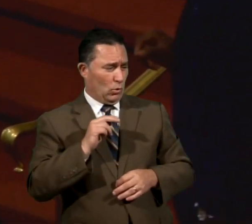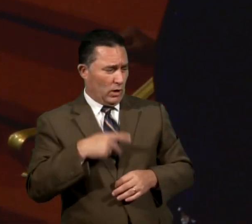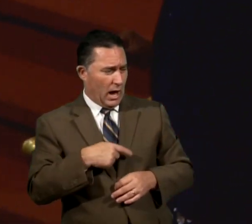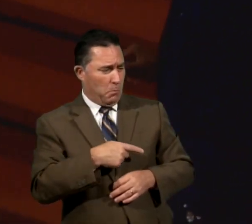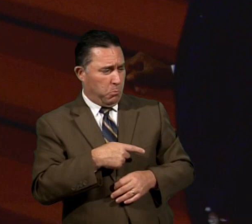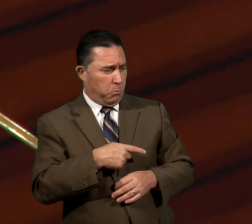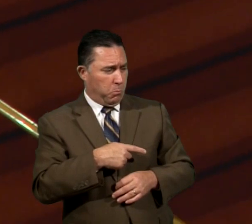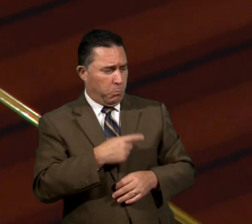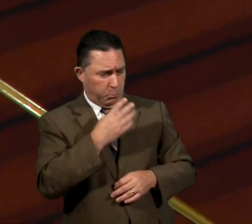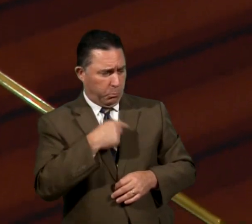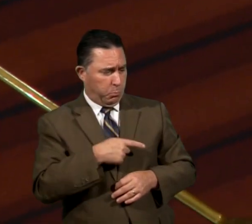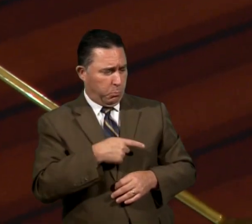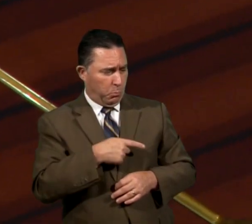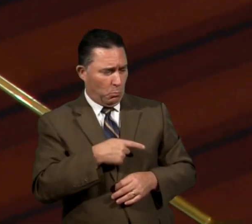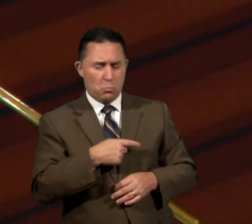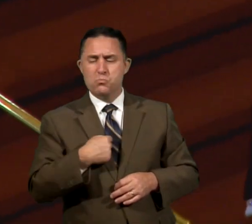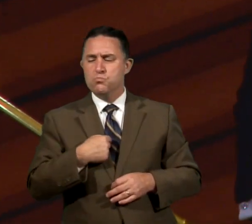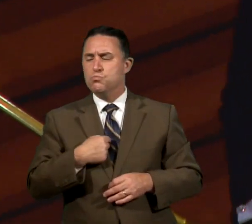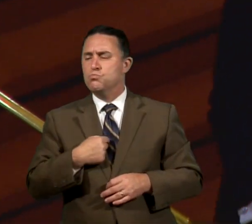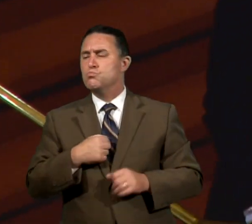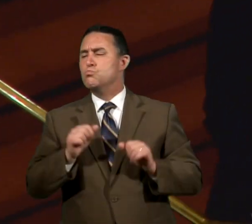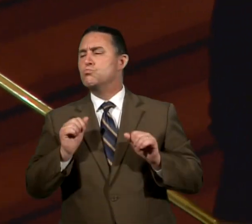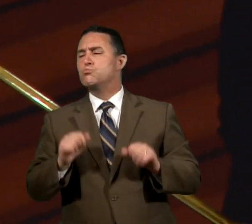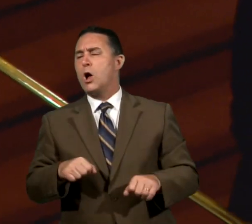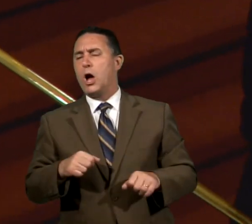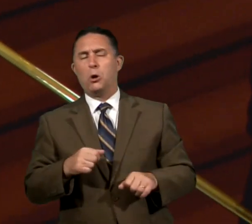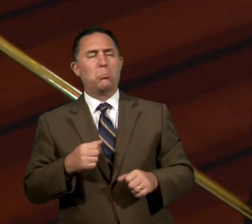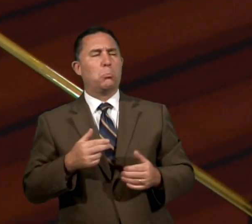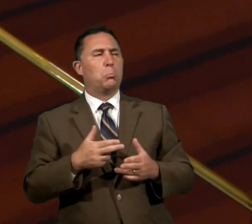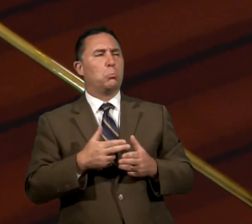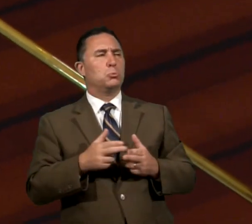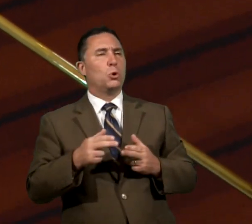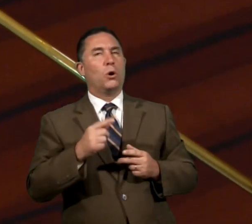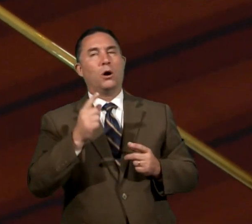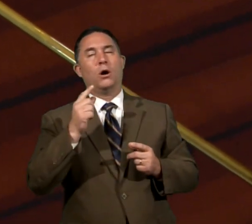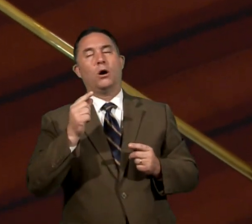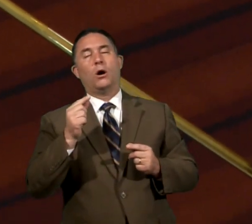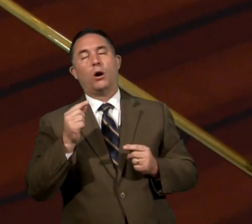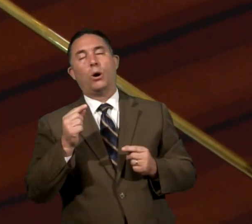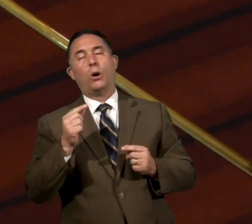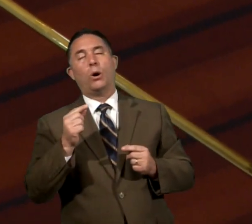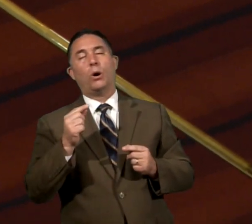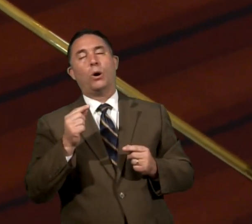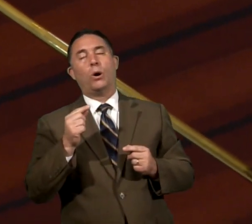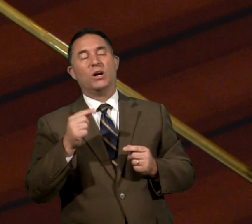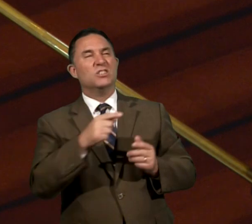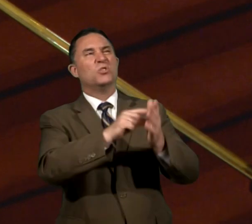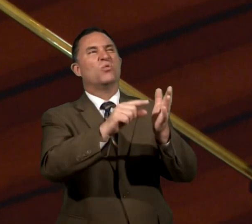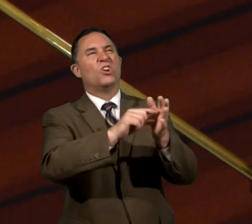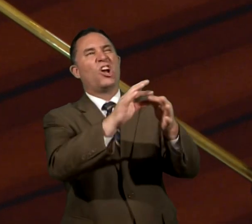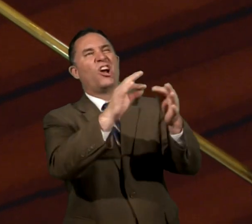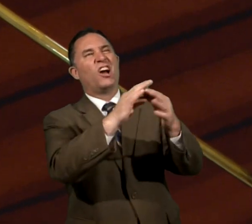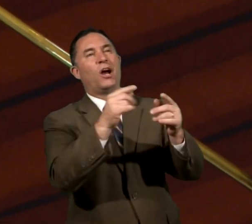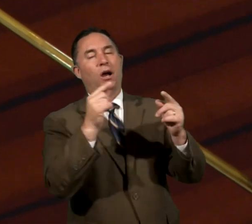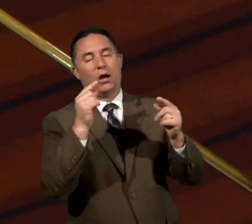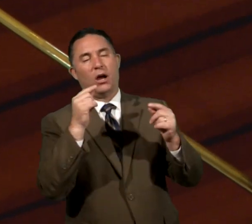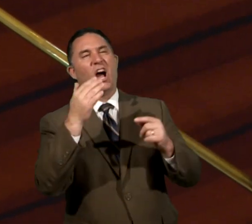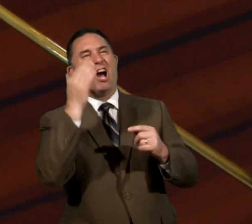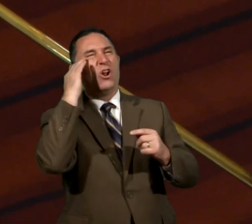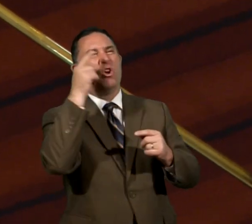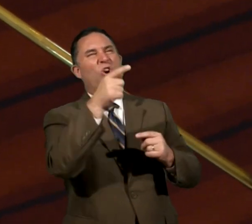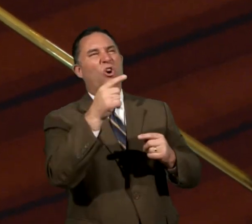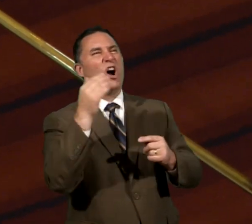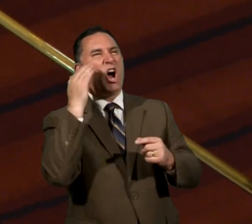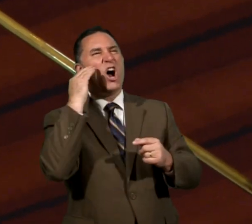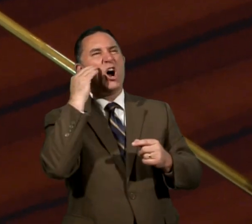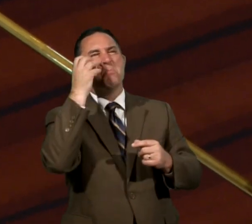I can get away with just closing my eyes on that one scripture that he was talking about. I think I know that one